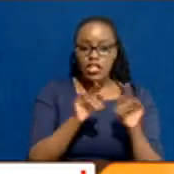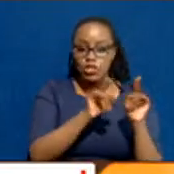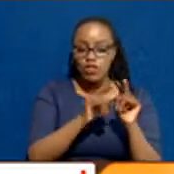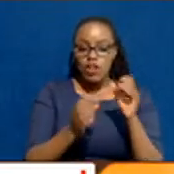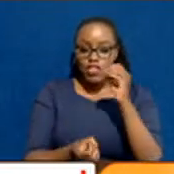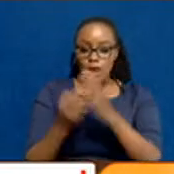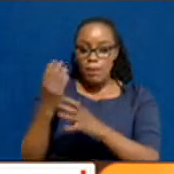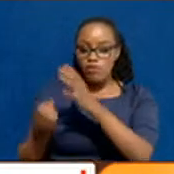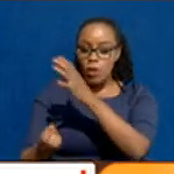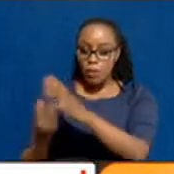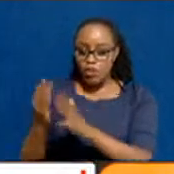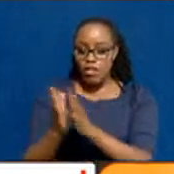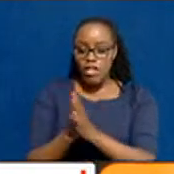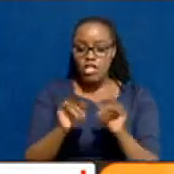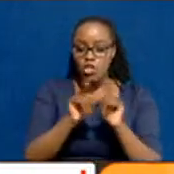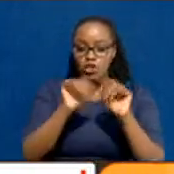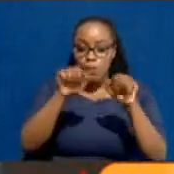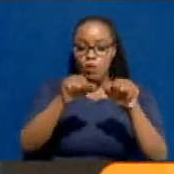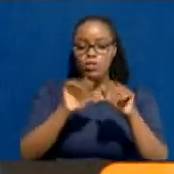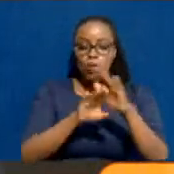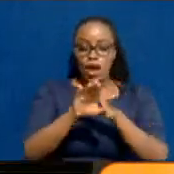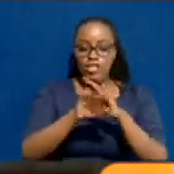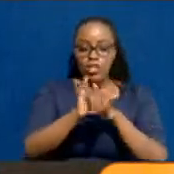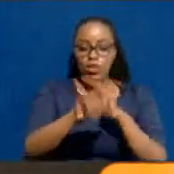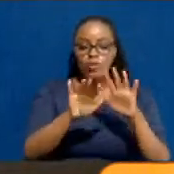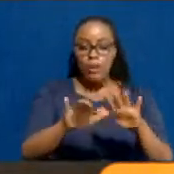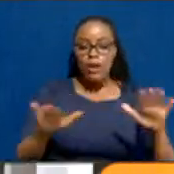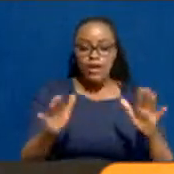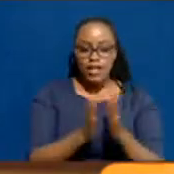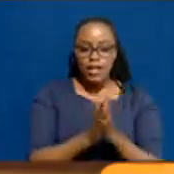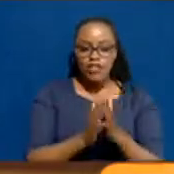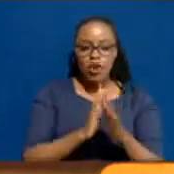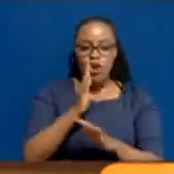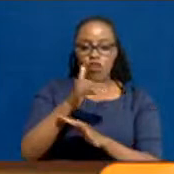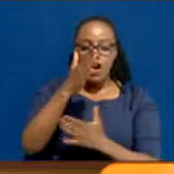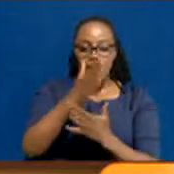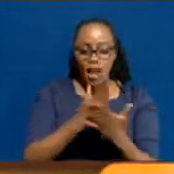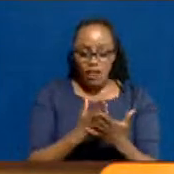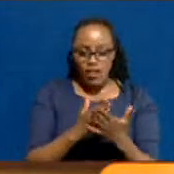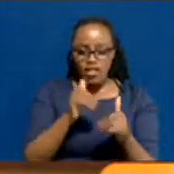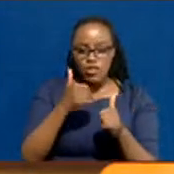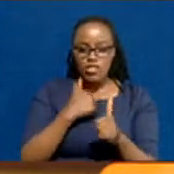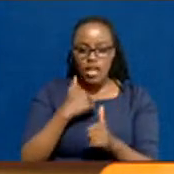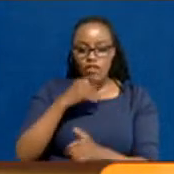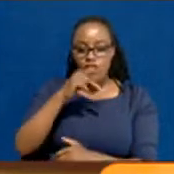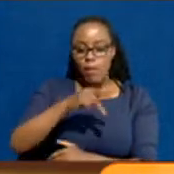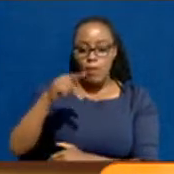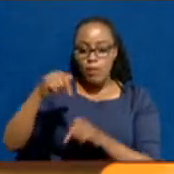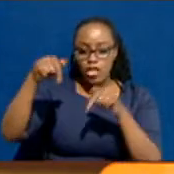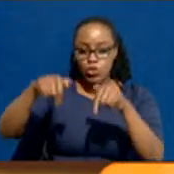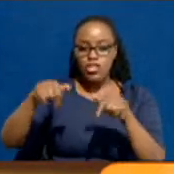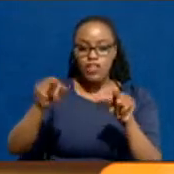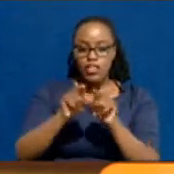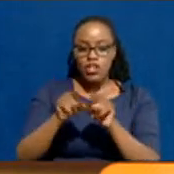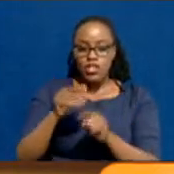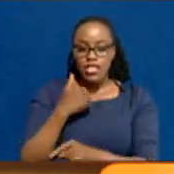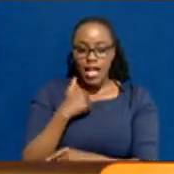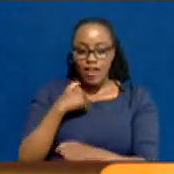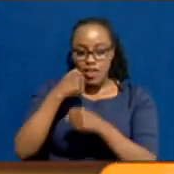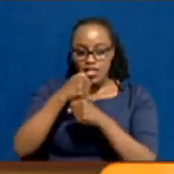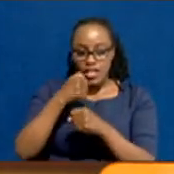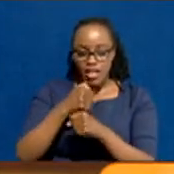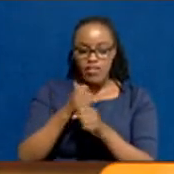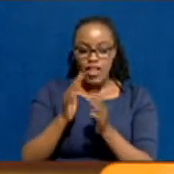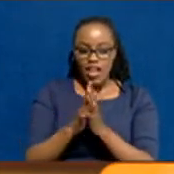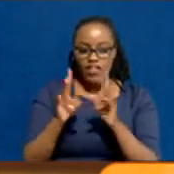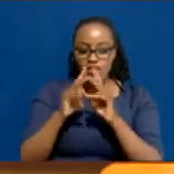it, being able to access those markets. They are over half the world's population today. And in fact, with a